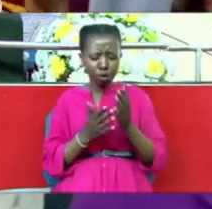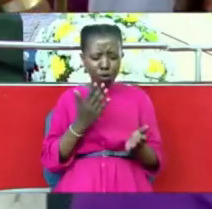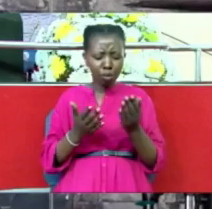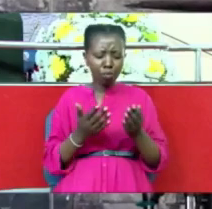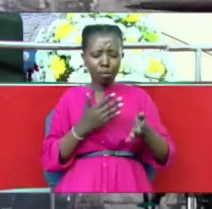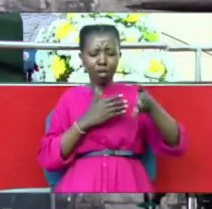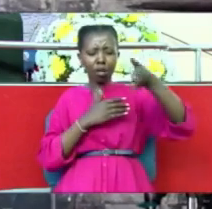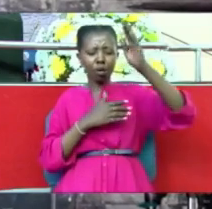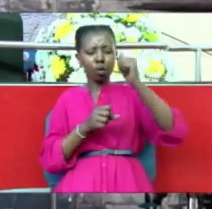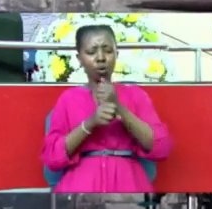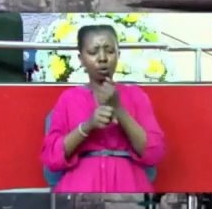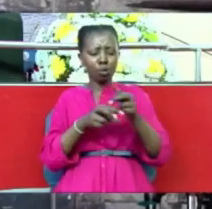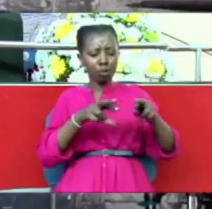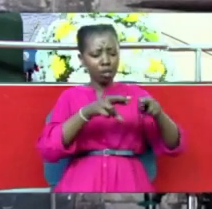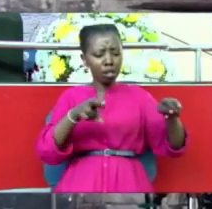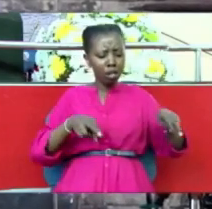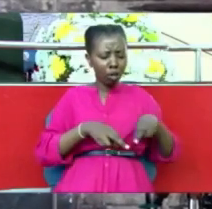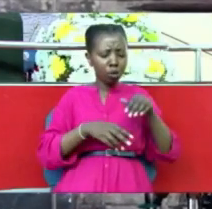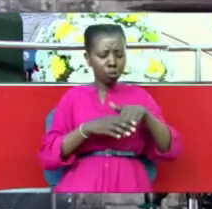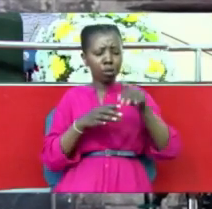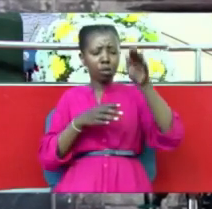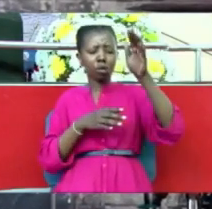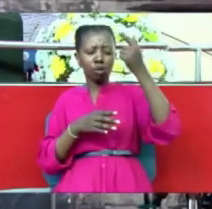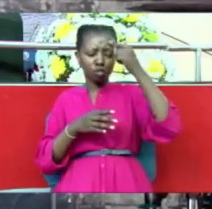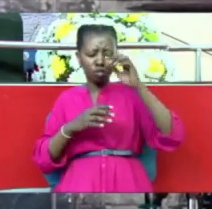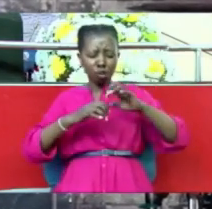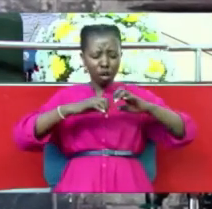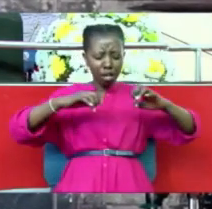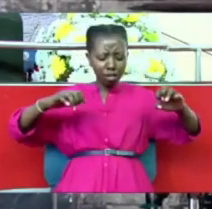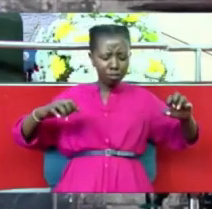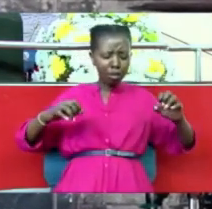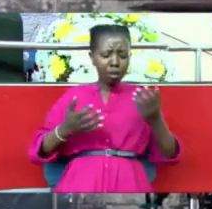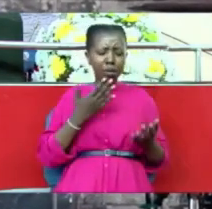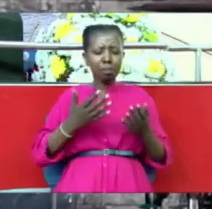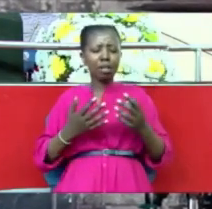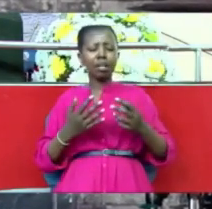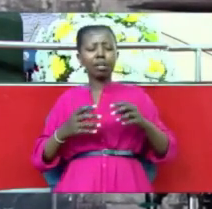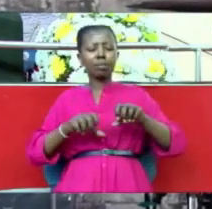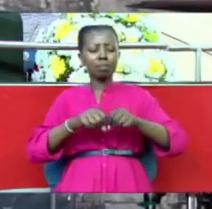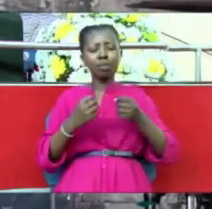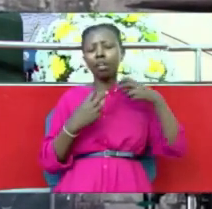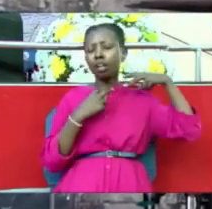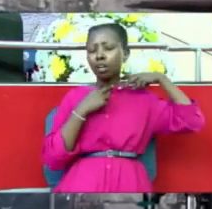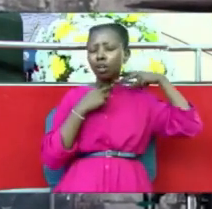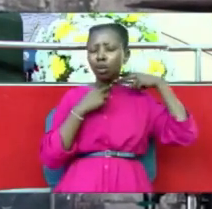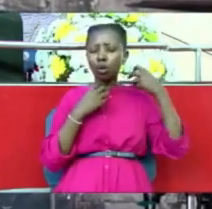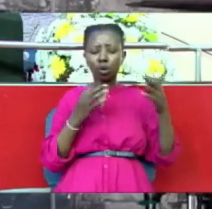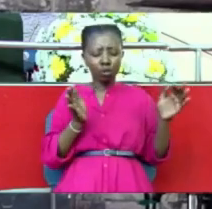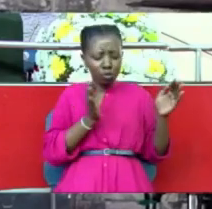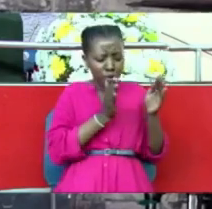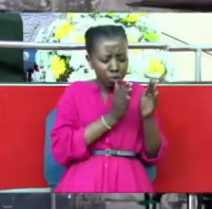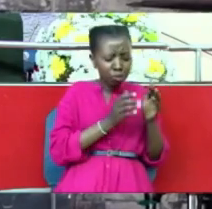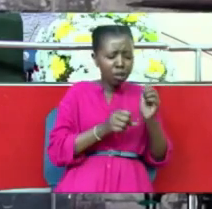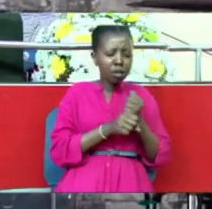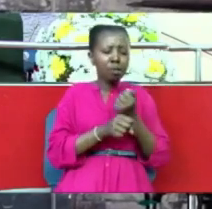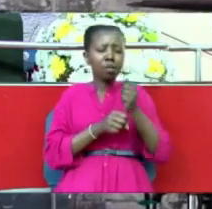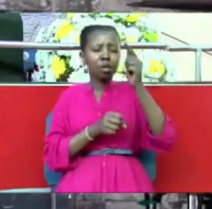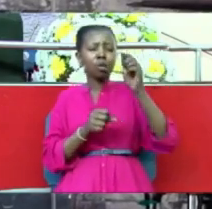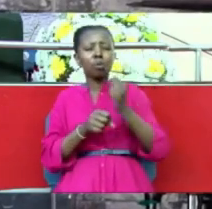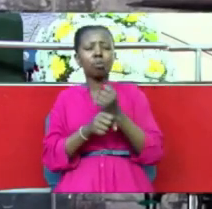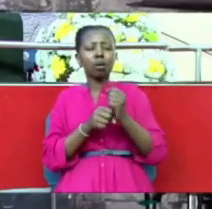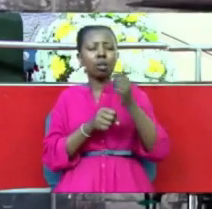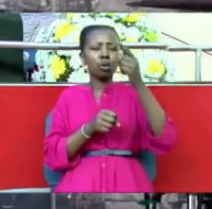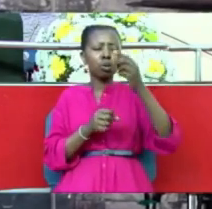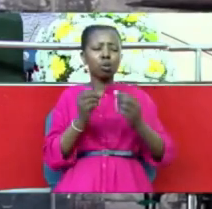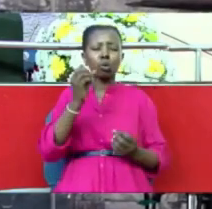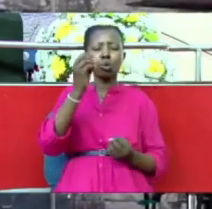room in you for enlargement. Amen. May he break the yokes of limitations. Amen. May he launch you into where your